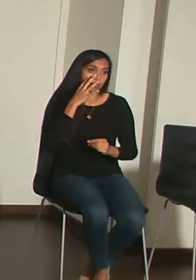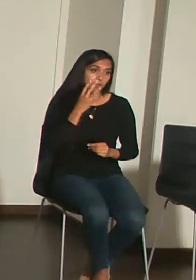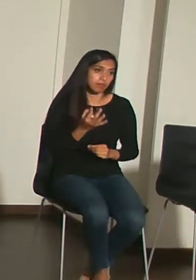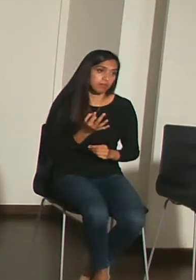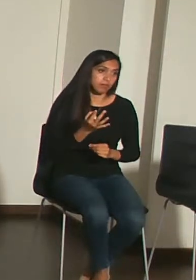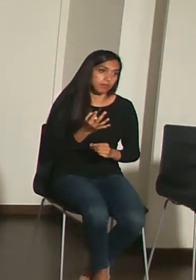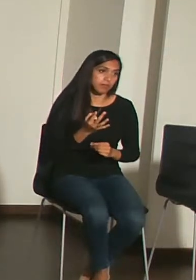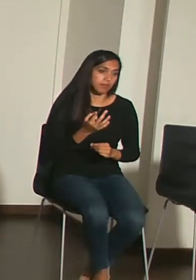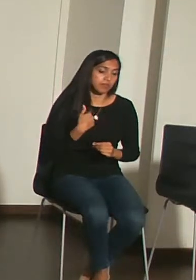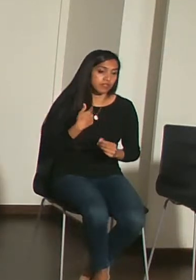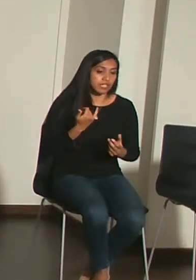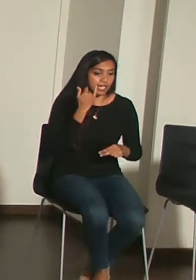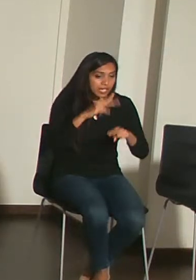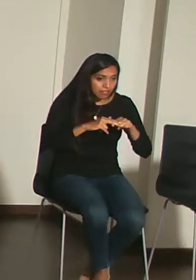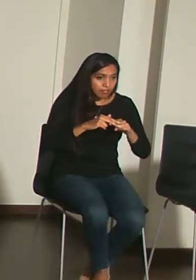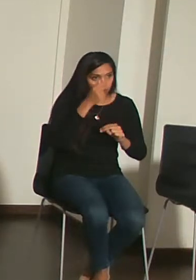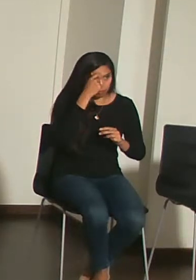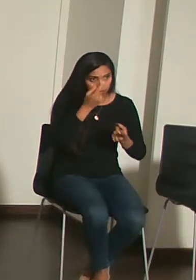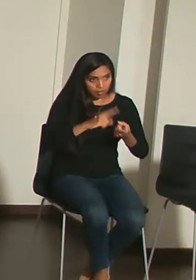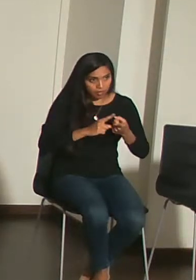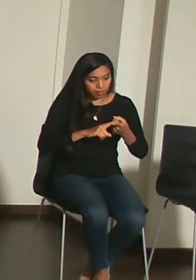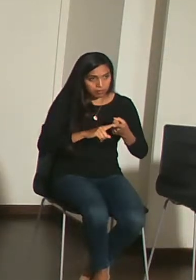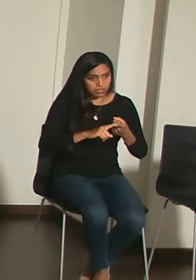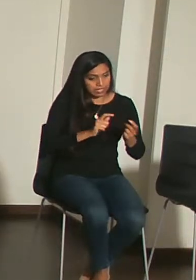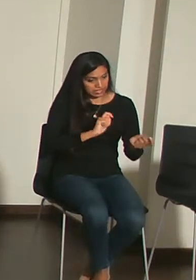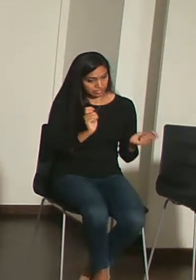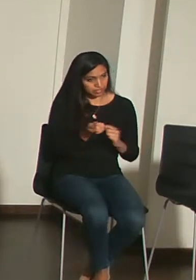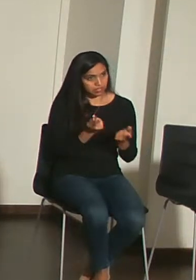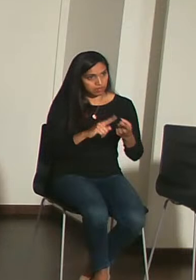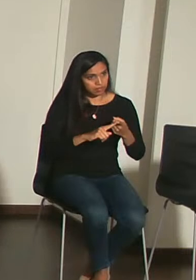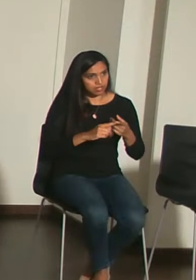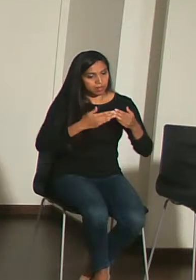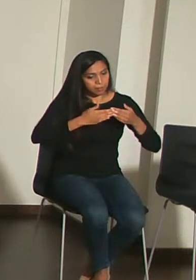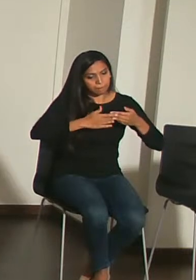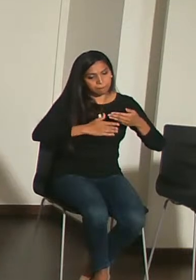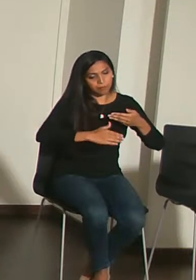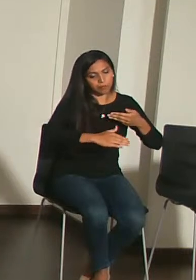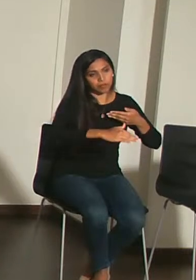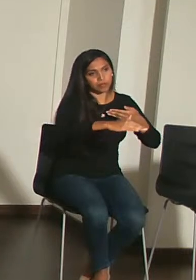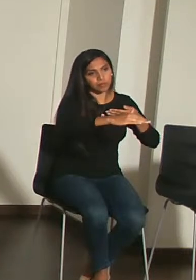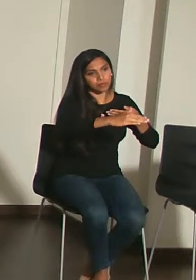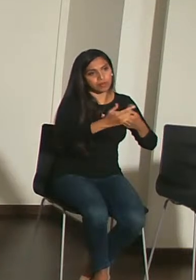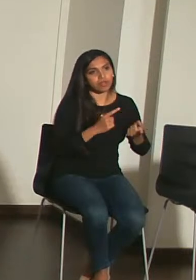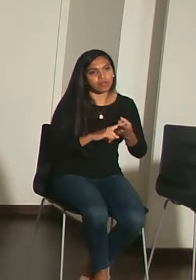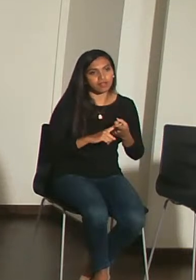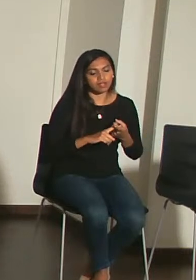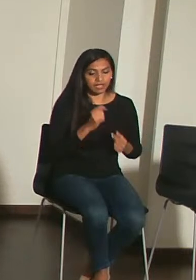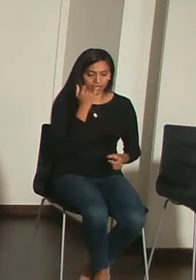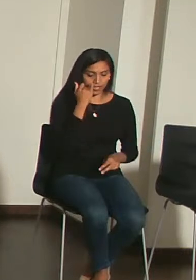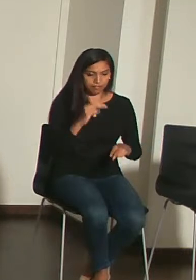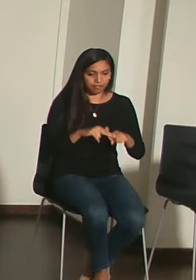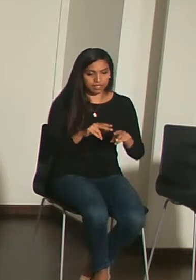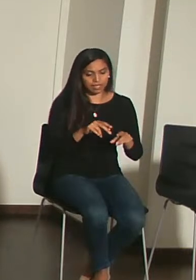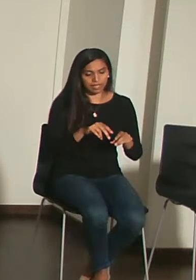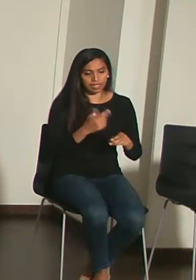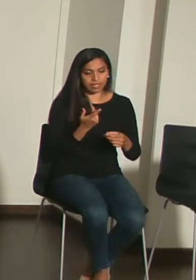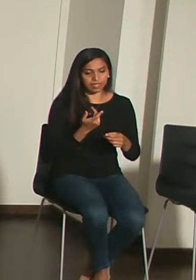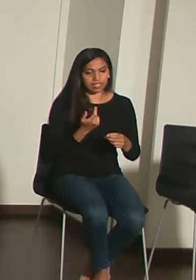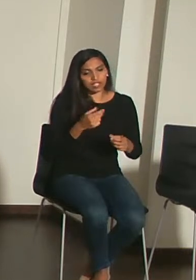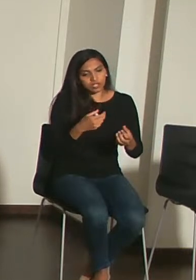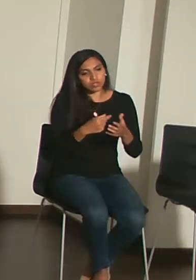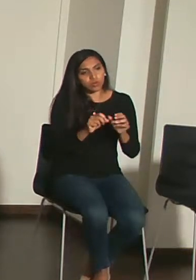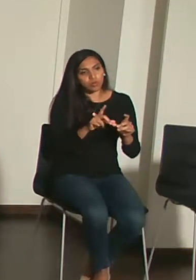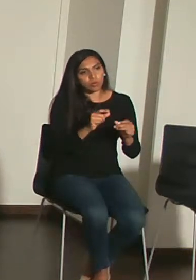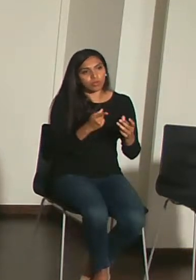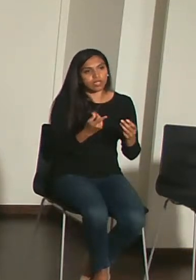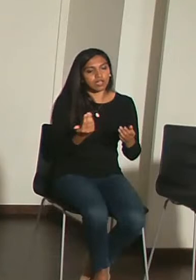easy to move over it. And so, how do we not move on? Like keep on. It's okay to keep on coming